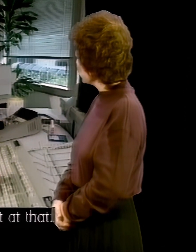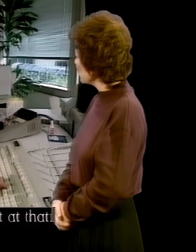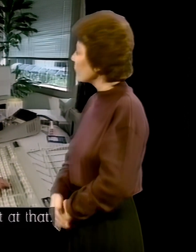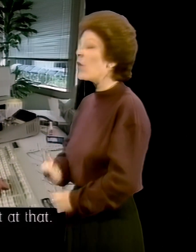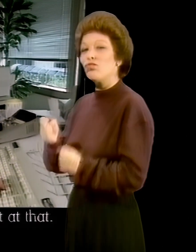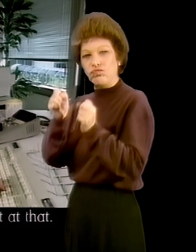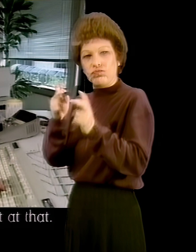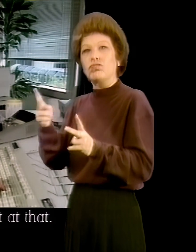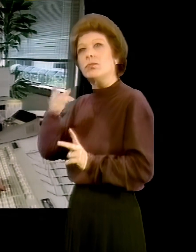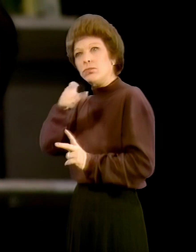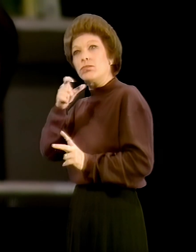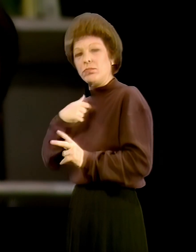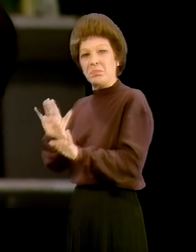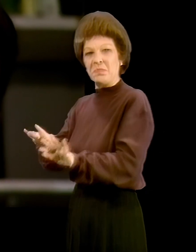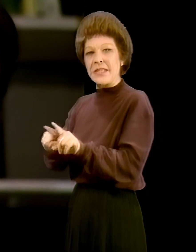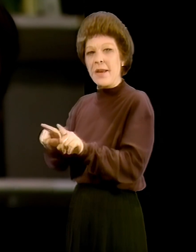I'll leave it at that.